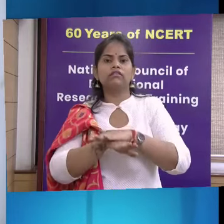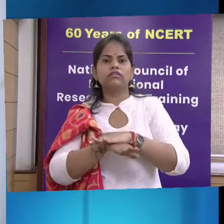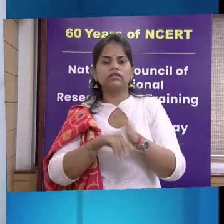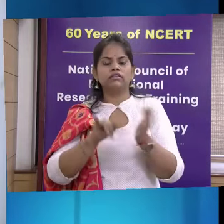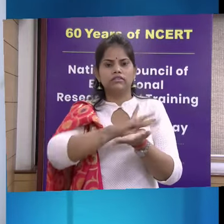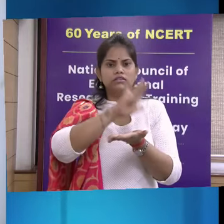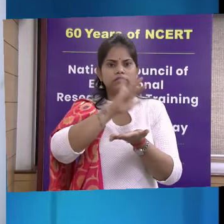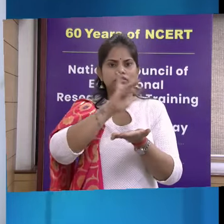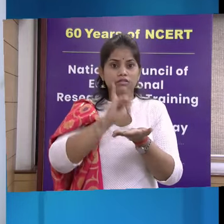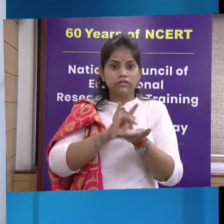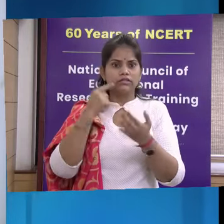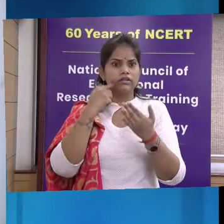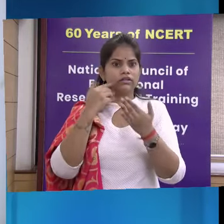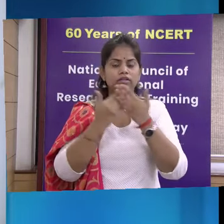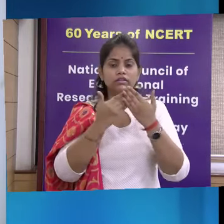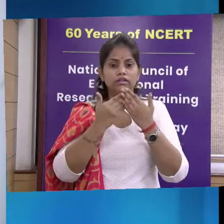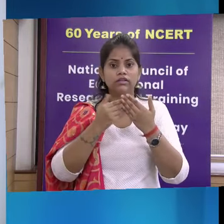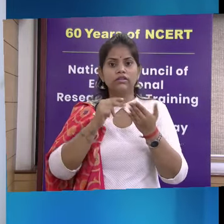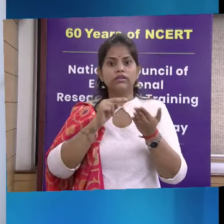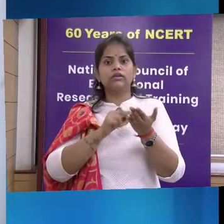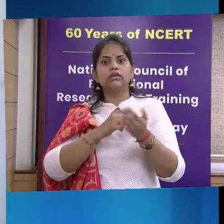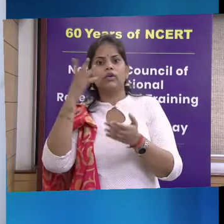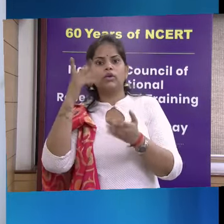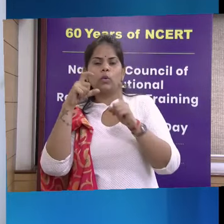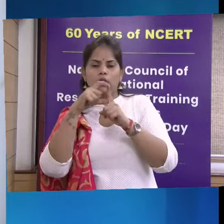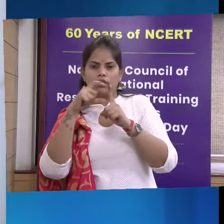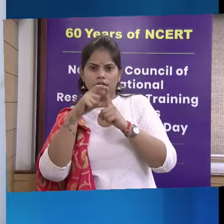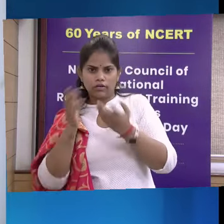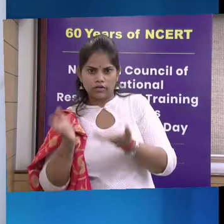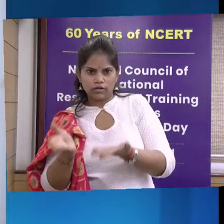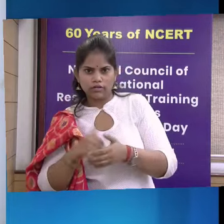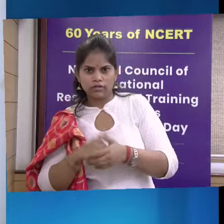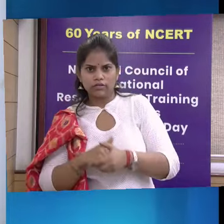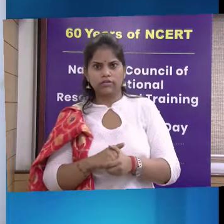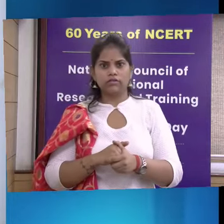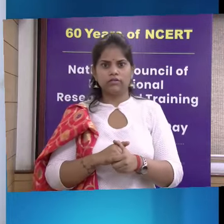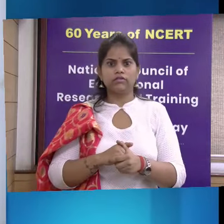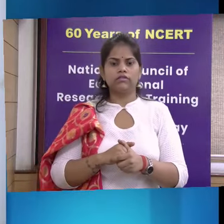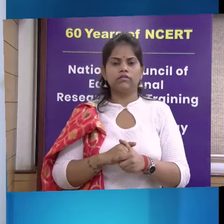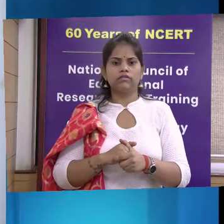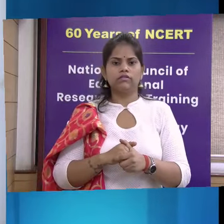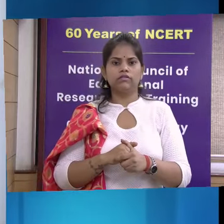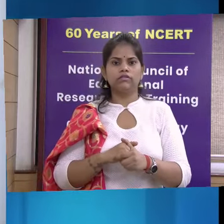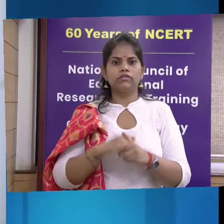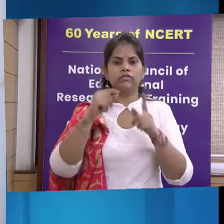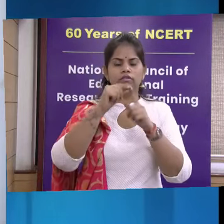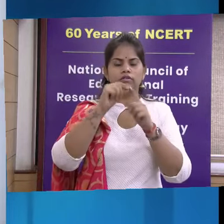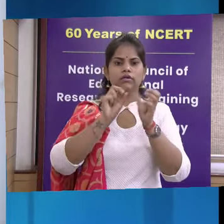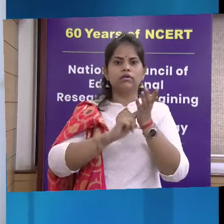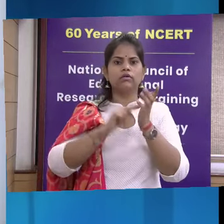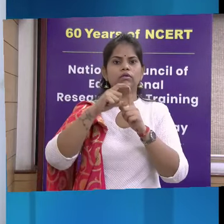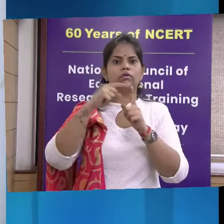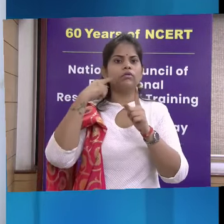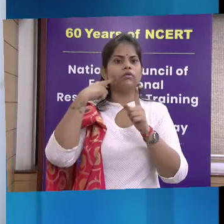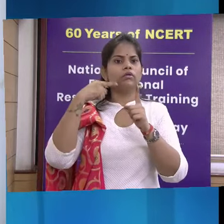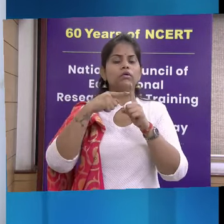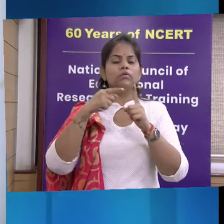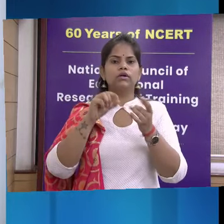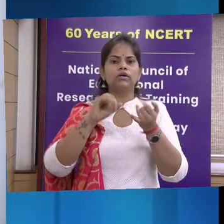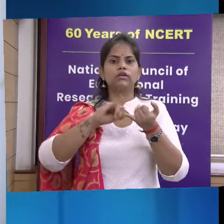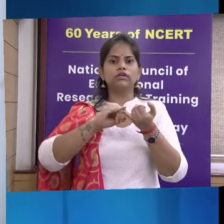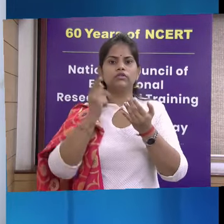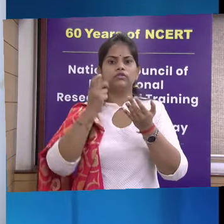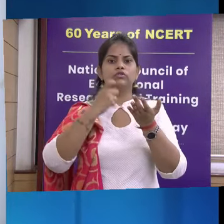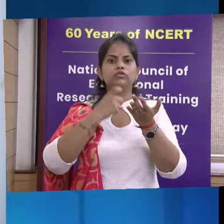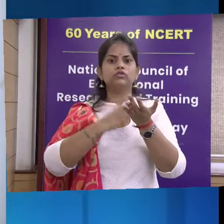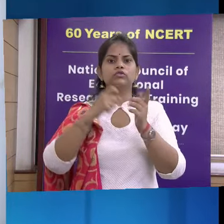of Education, New Delhi, Pandit Sundarlal Sharma Central Institute of Vocational Education, Bhopal,